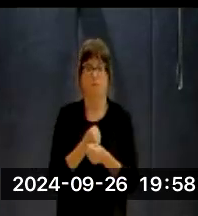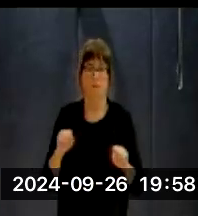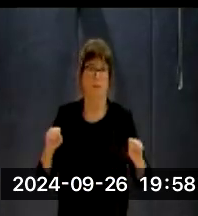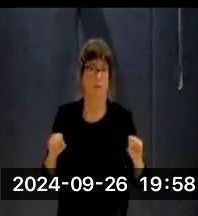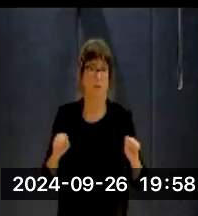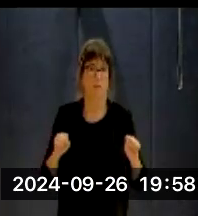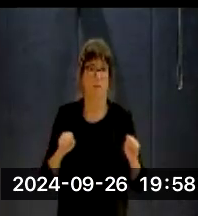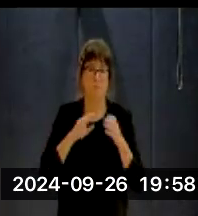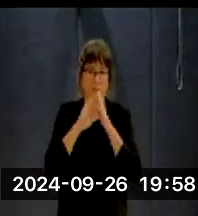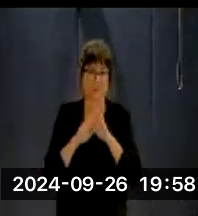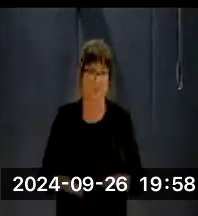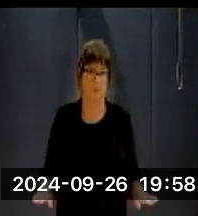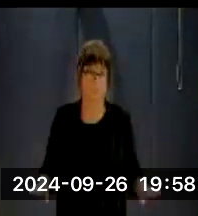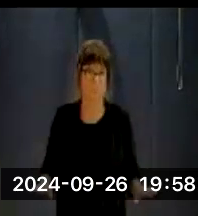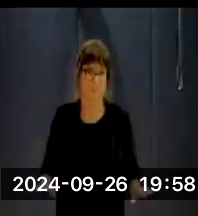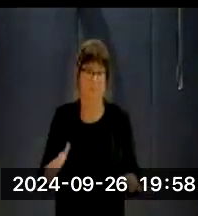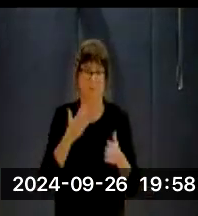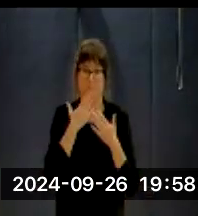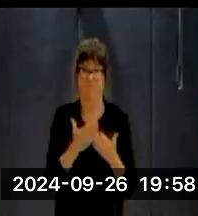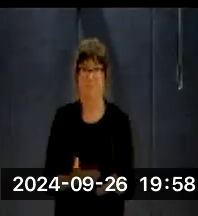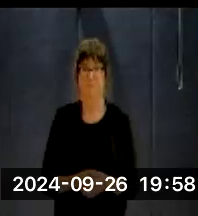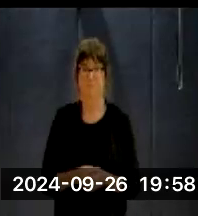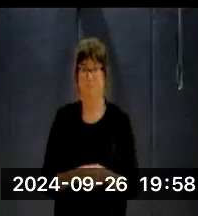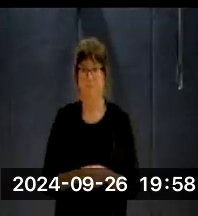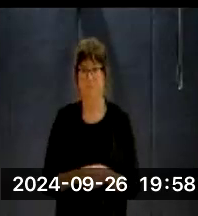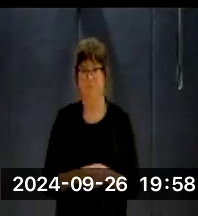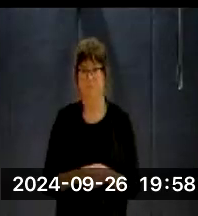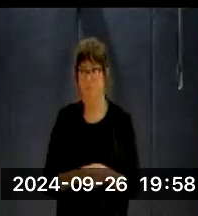peace. Thank you.